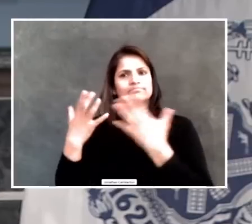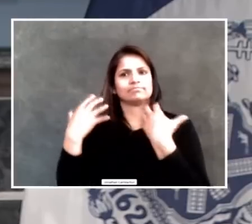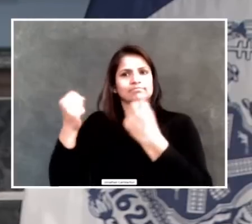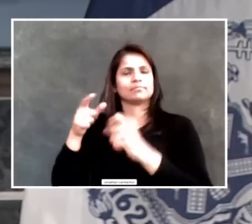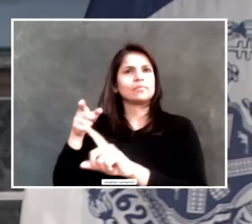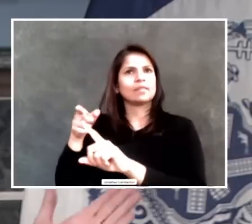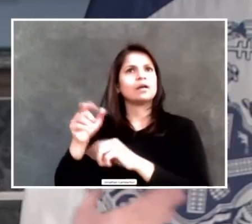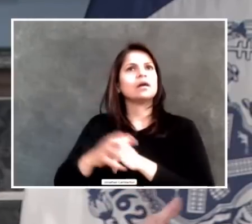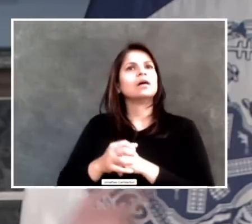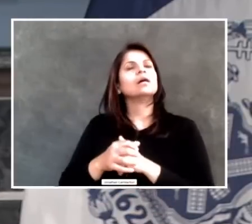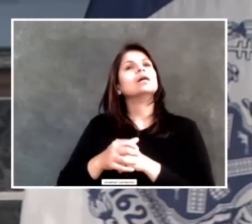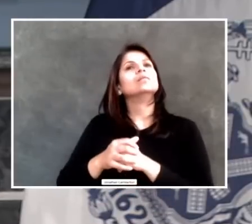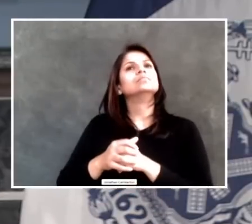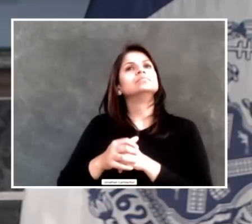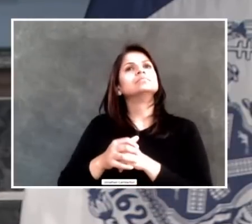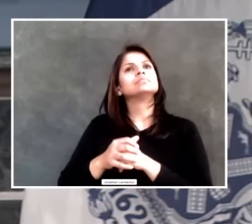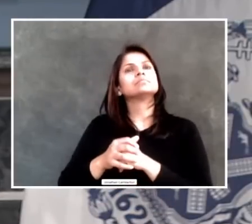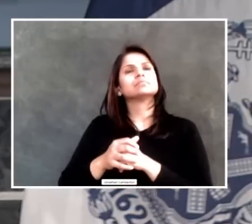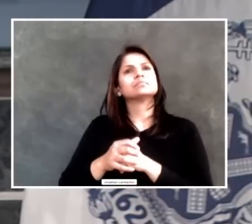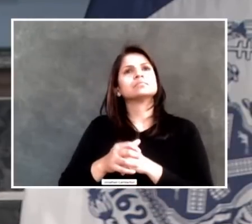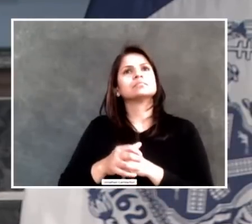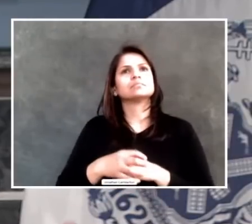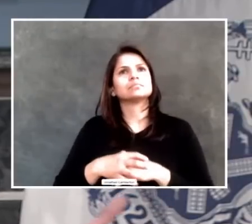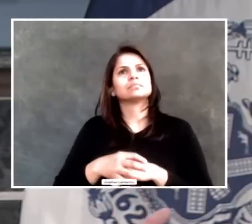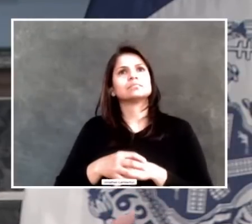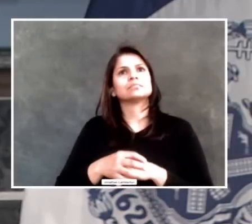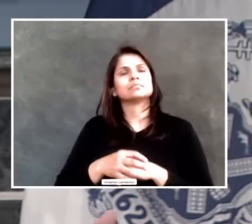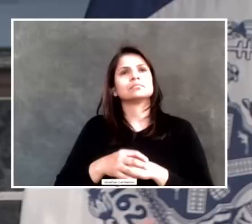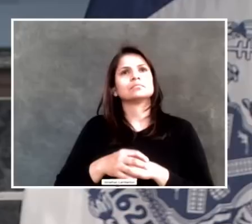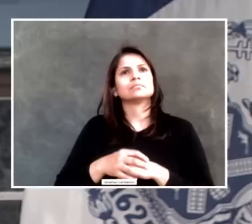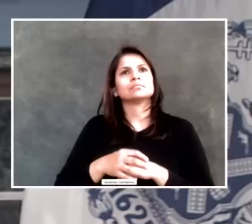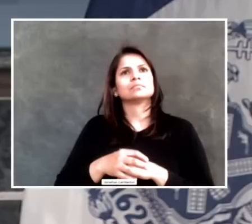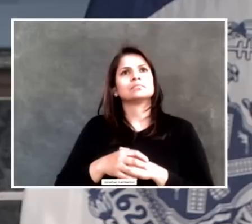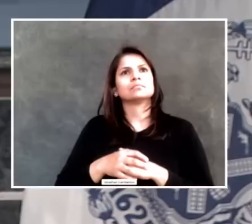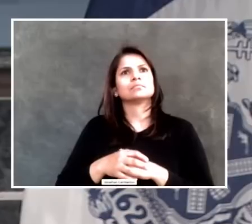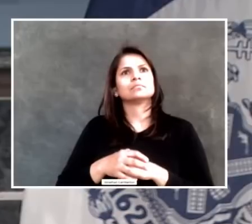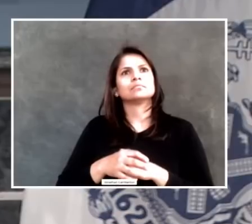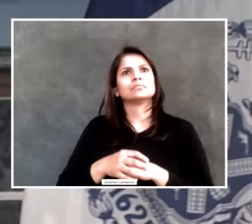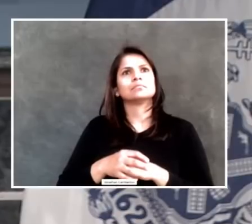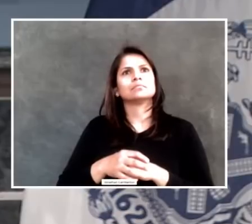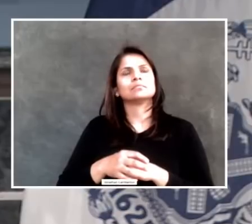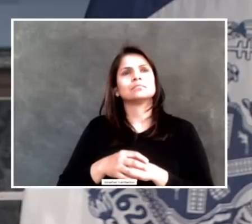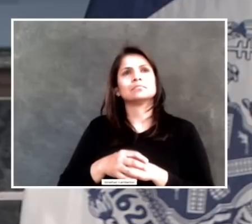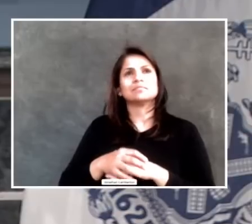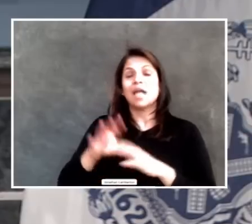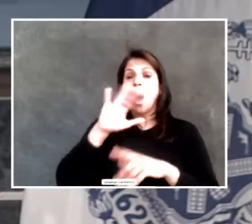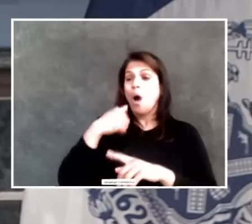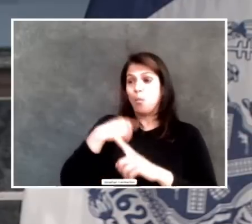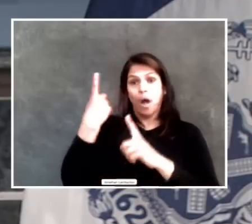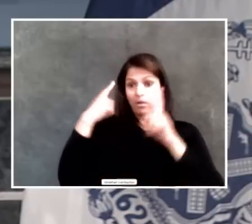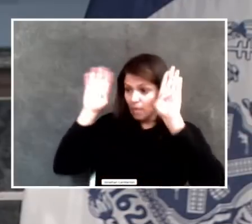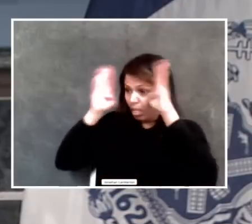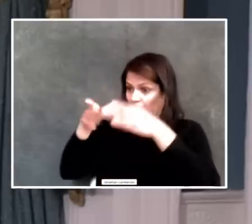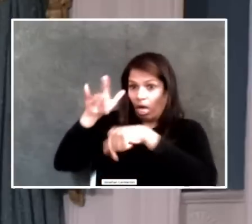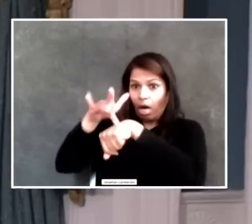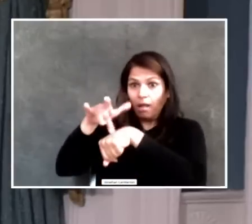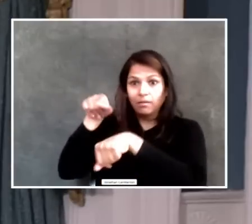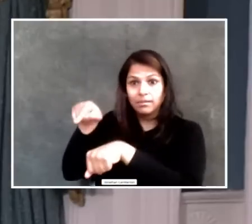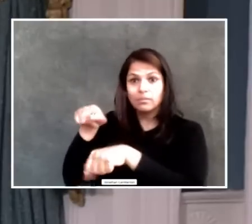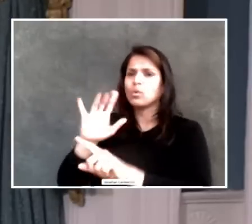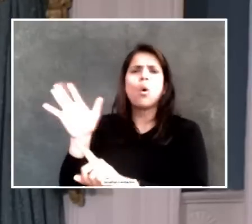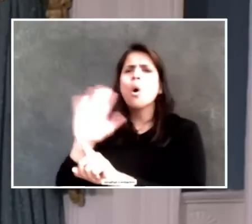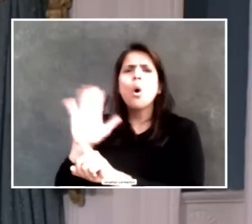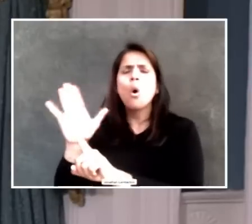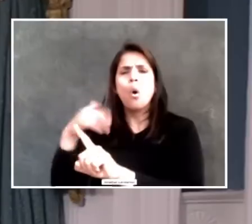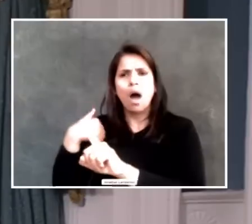I've tried as the layman. Let's let Dr. Varma get in, and any Dr. Barbeau, anyone can help clarify further. Great, thank you very